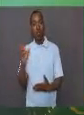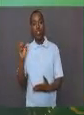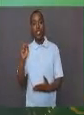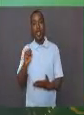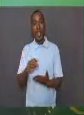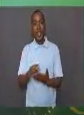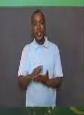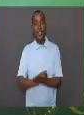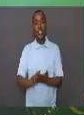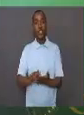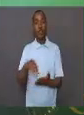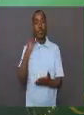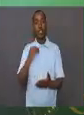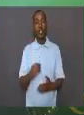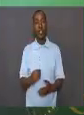sterilization,